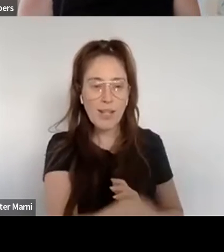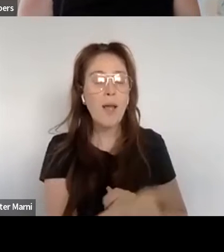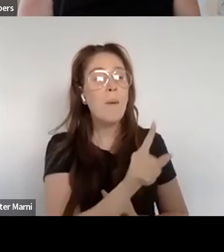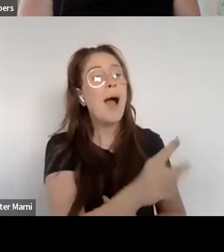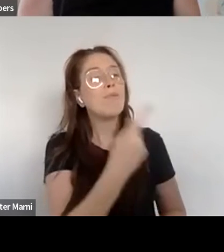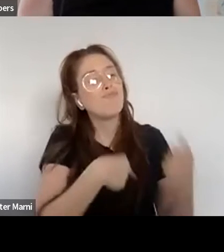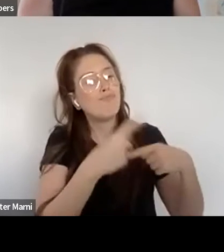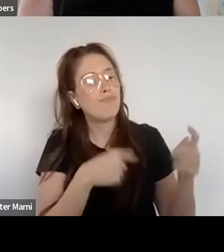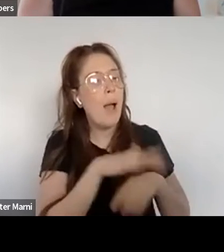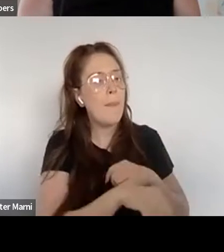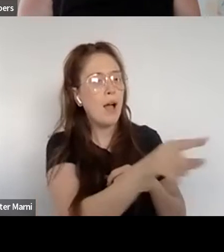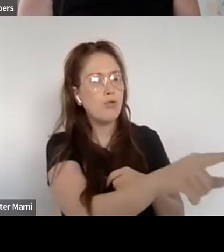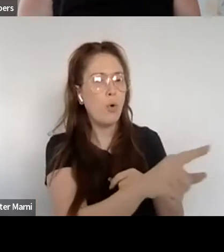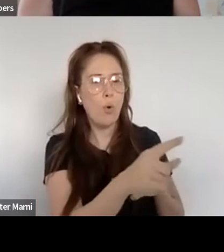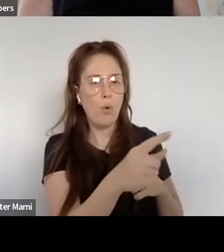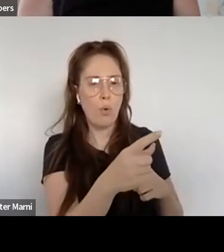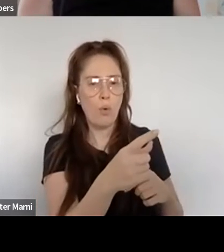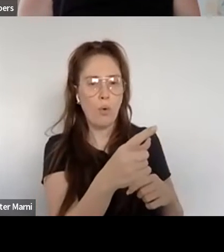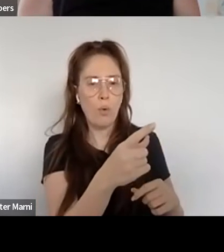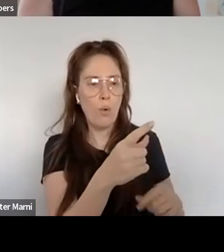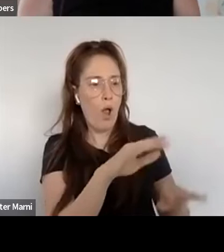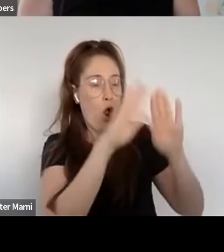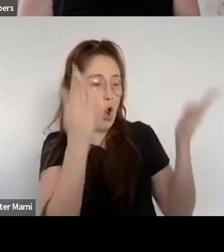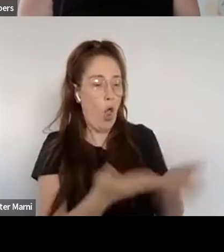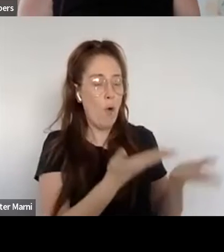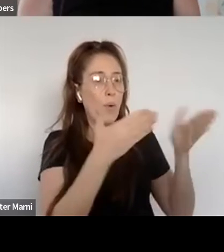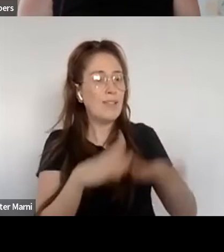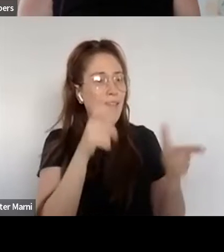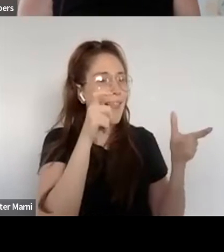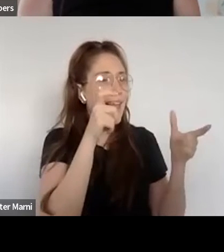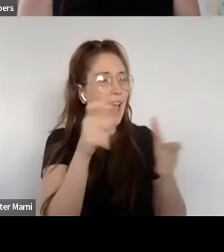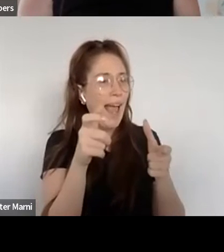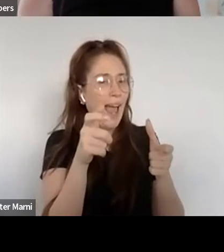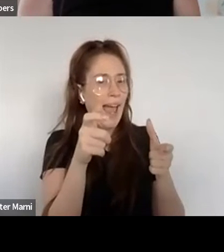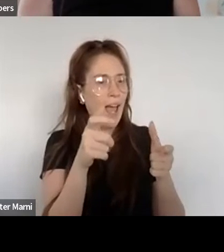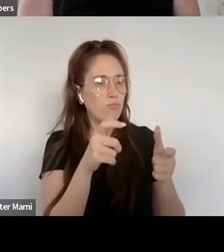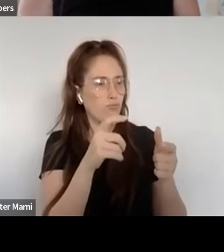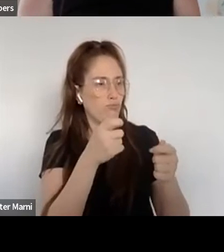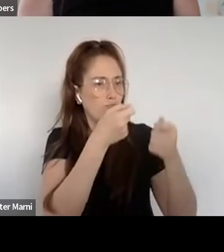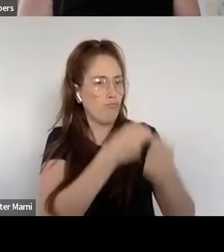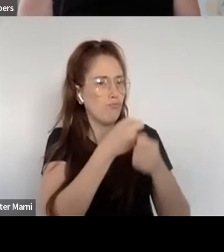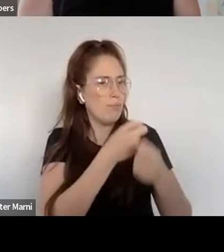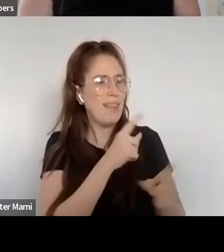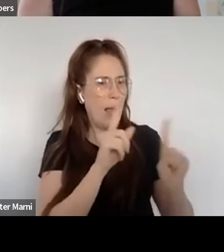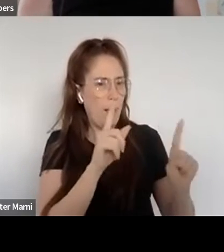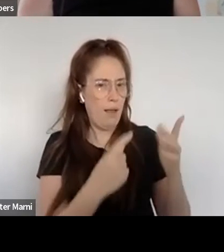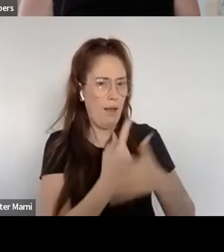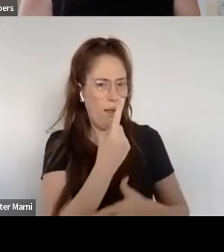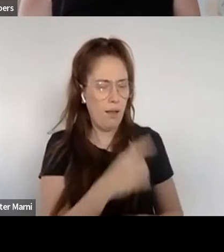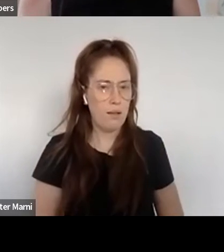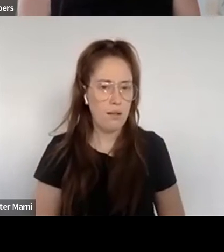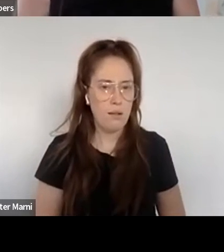a little bit more about this radical global death care movement. What's going on? Well, I